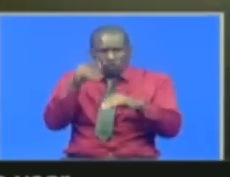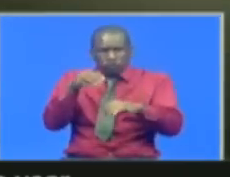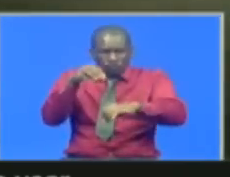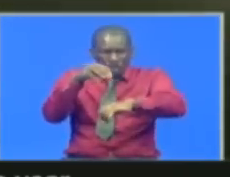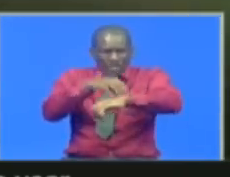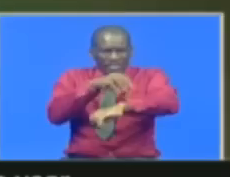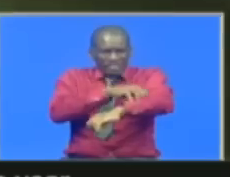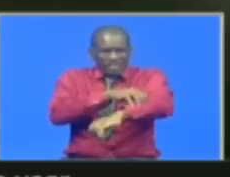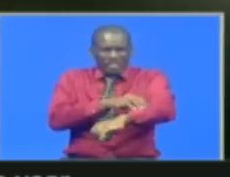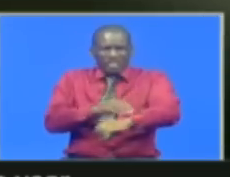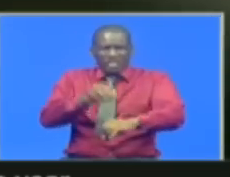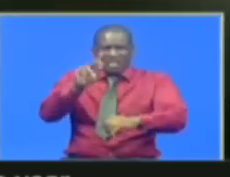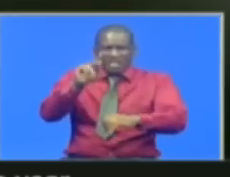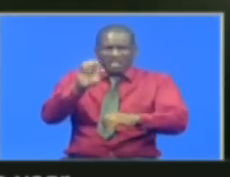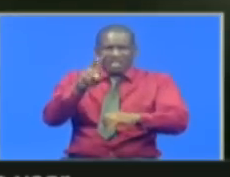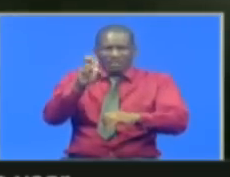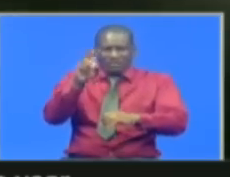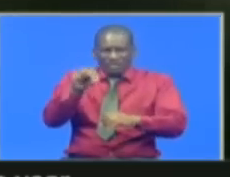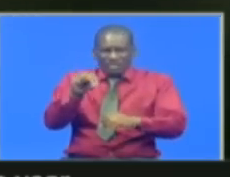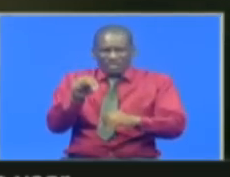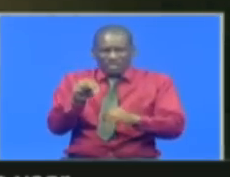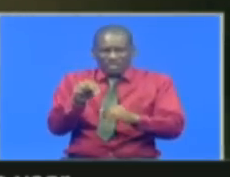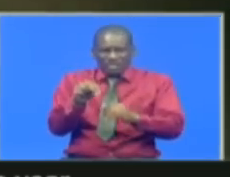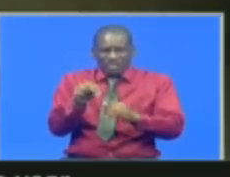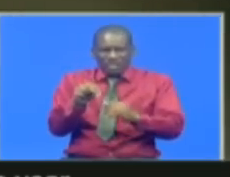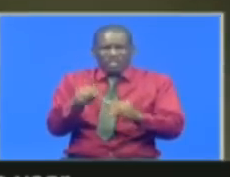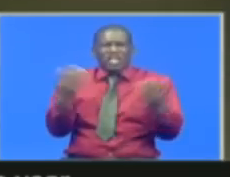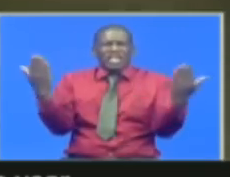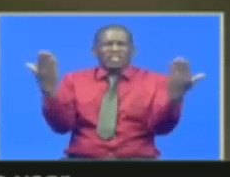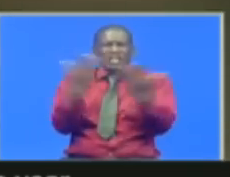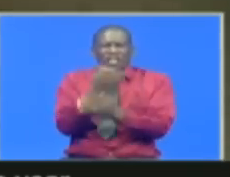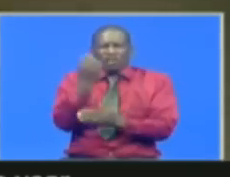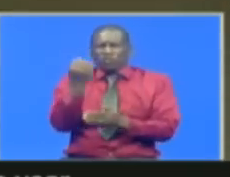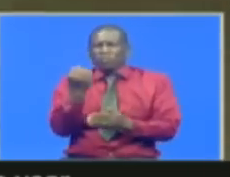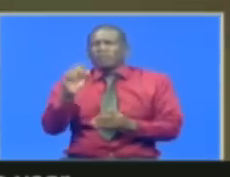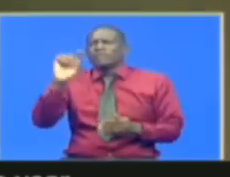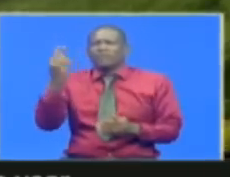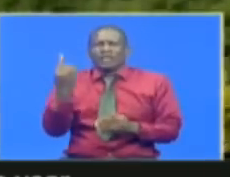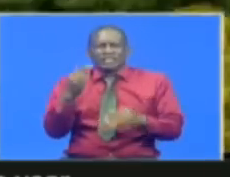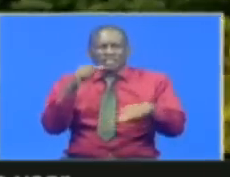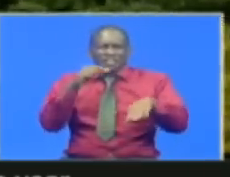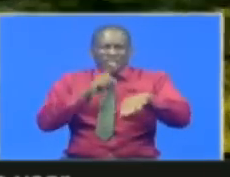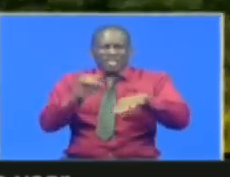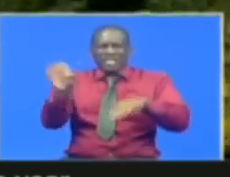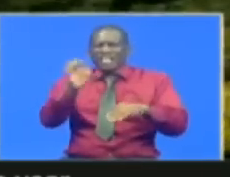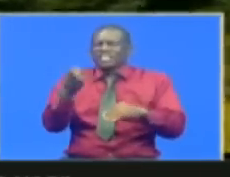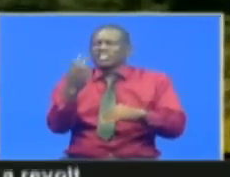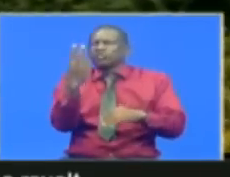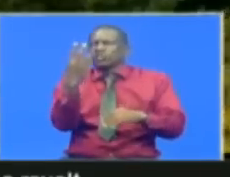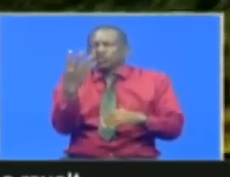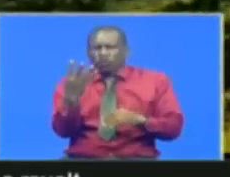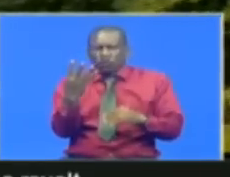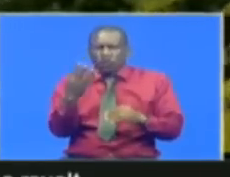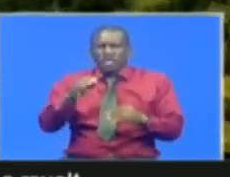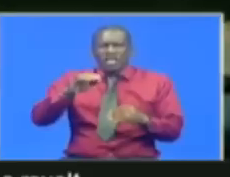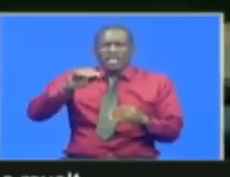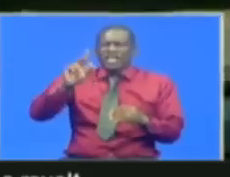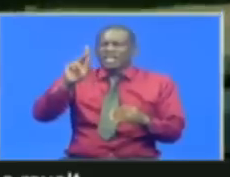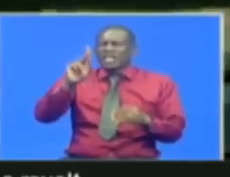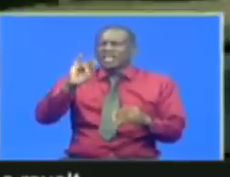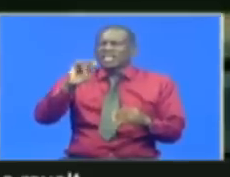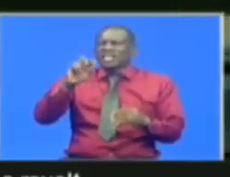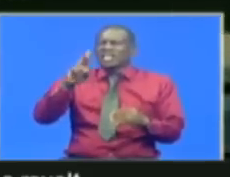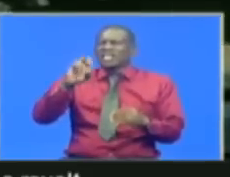to Kelvin Mango Oduor on the night of May 1st at Estate 24 on Kirichwa Road